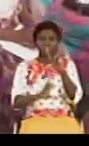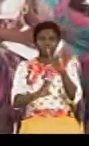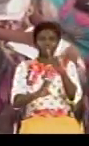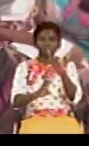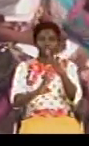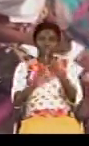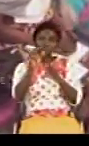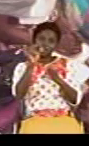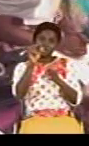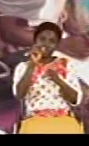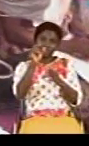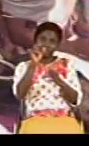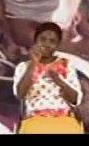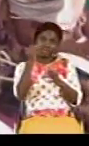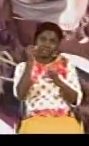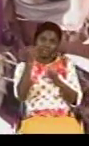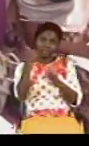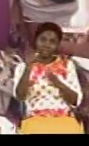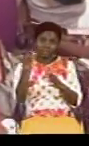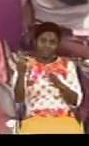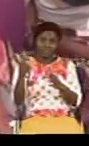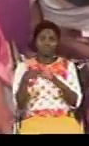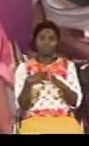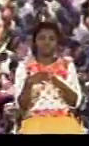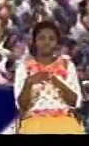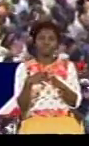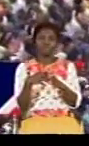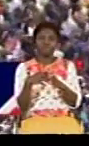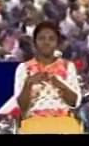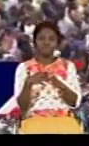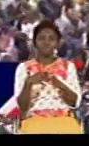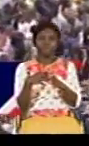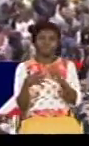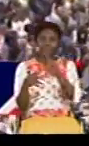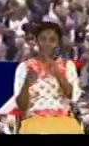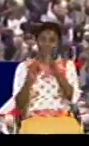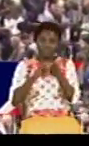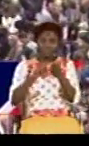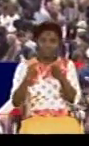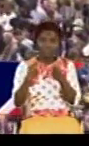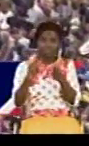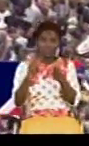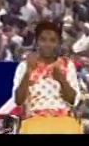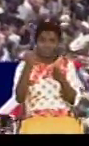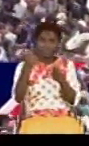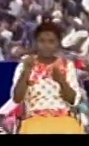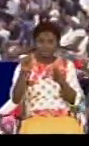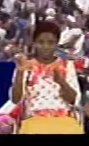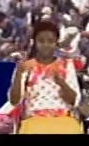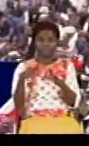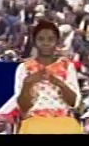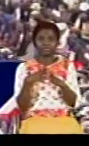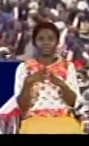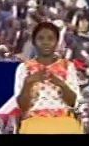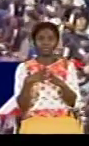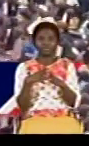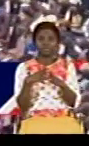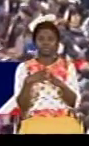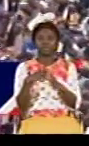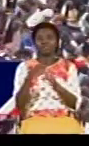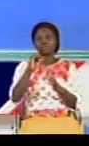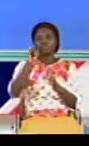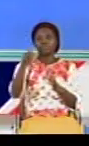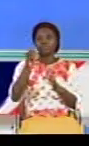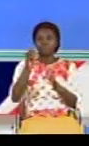chapter 11. And I'm reading from verse 13. Job 11. Verse 13. If